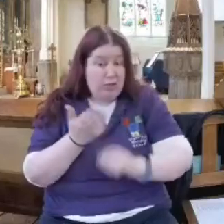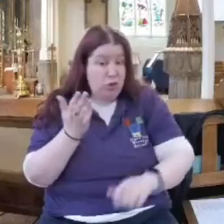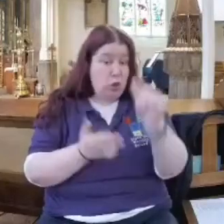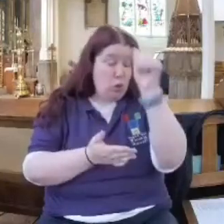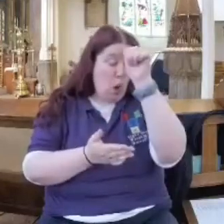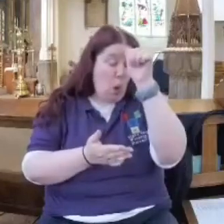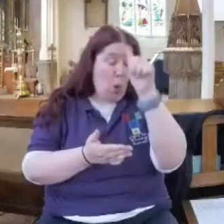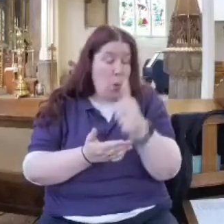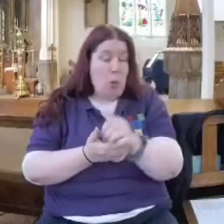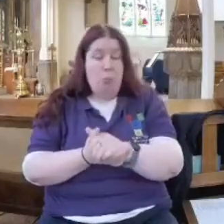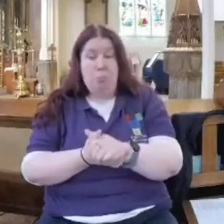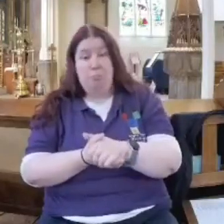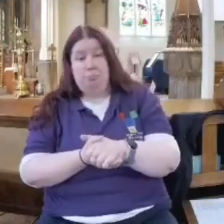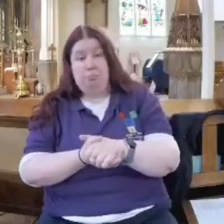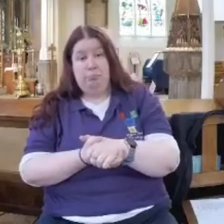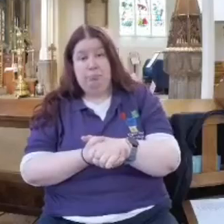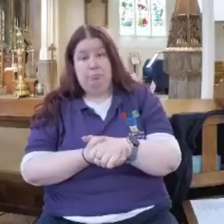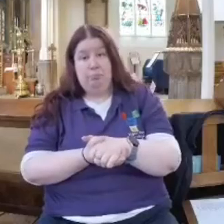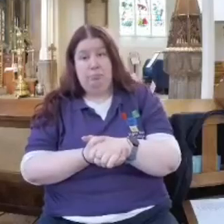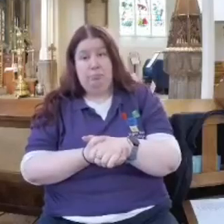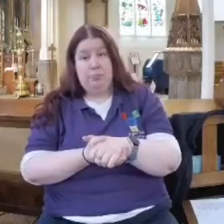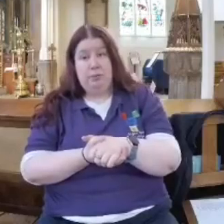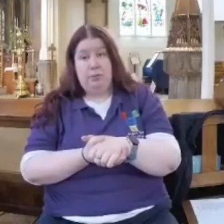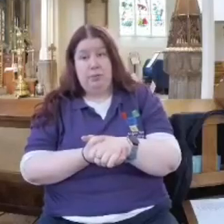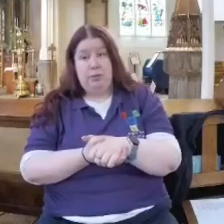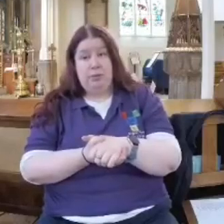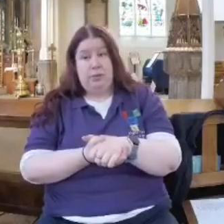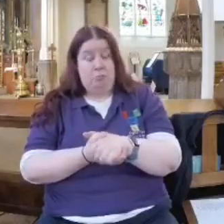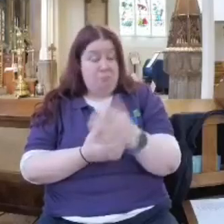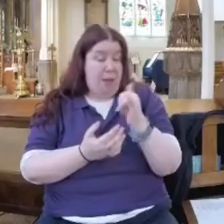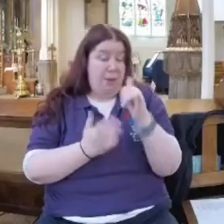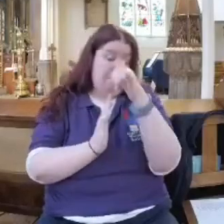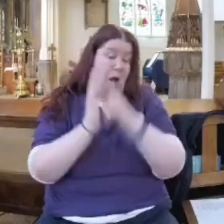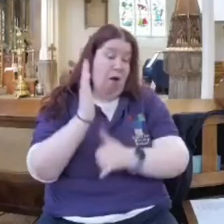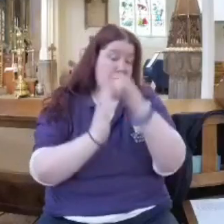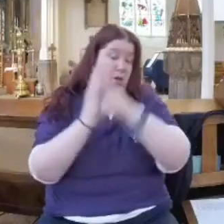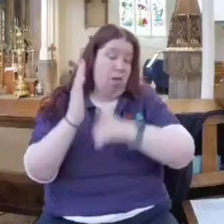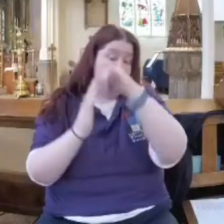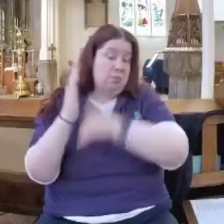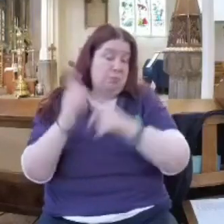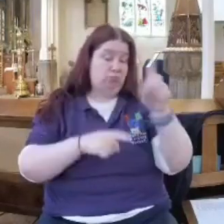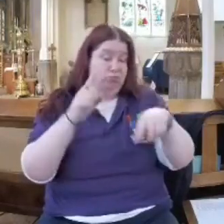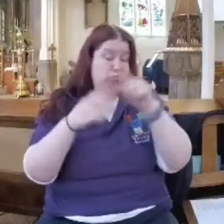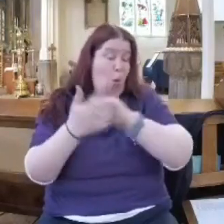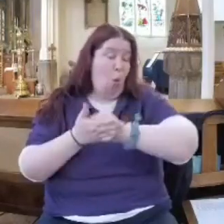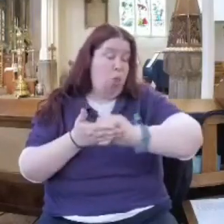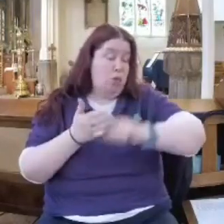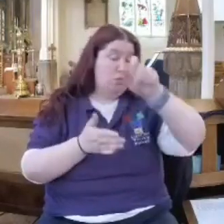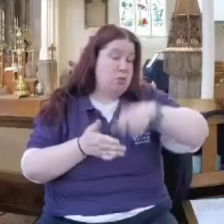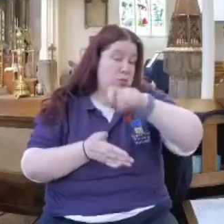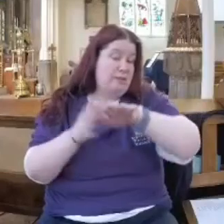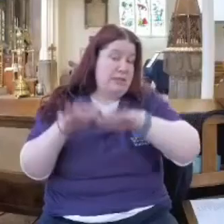of reasoning. You may have come across articles by Polly Toynbee, Christopher Hitchens, or Alice